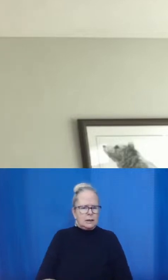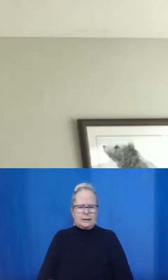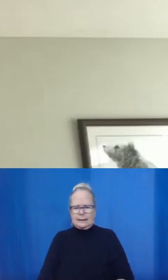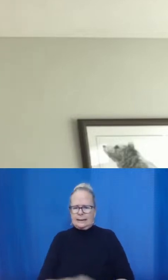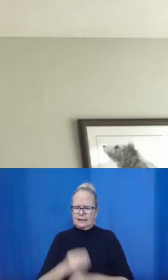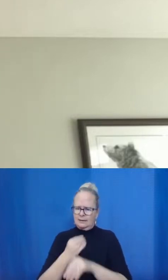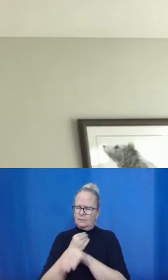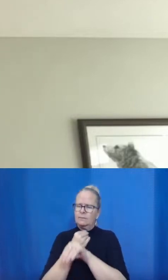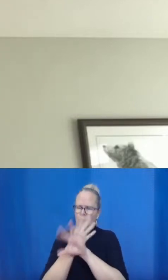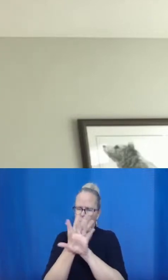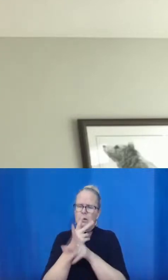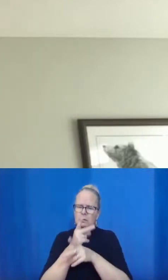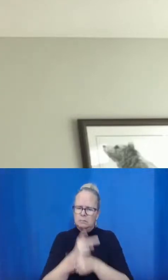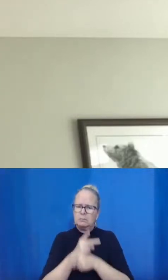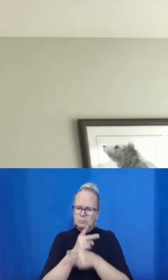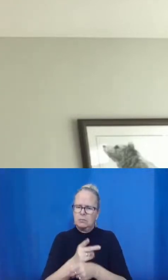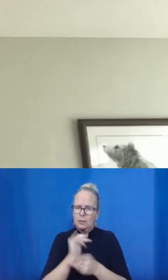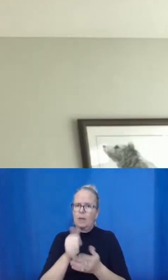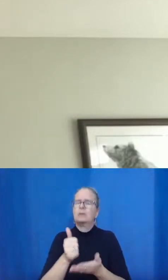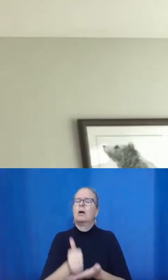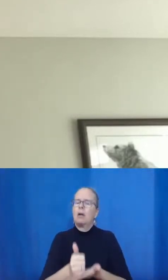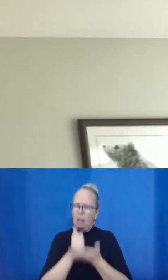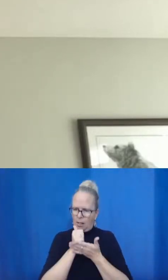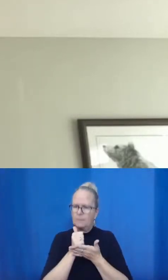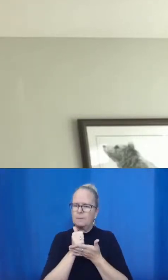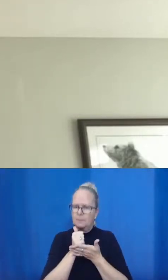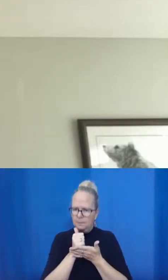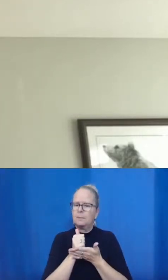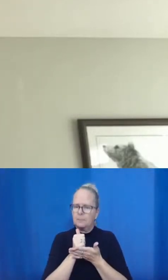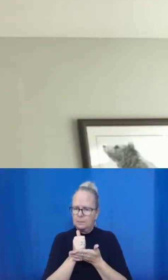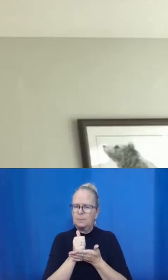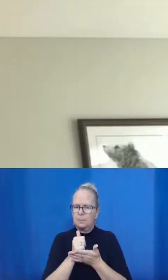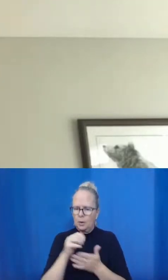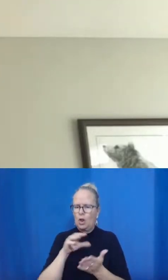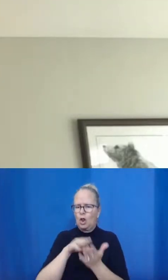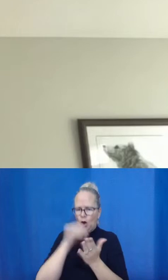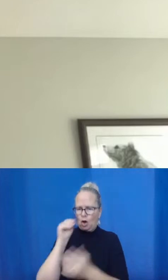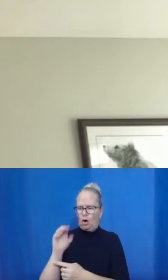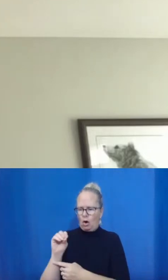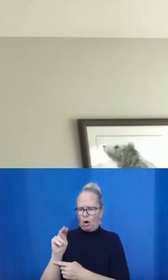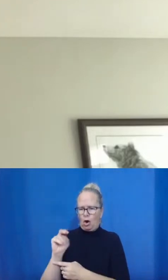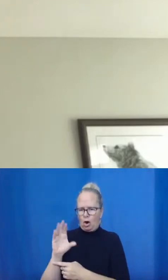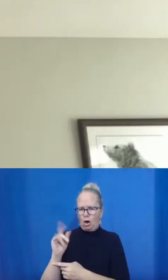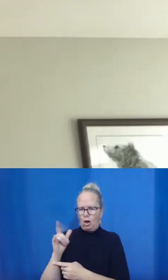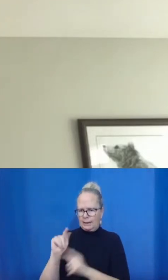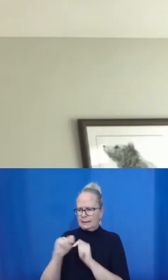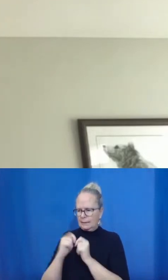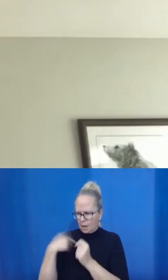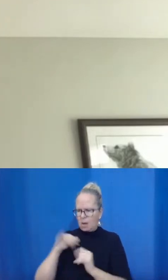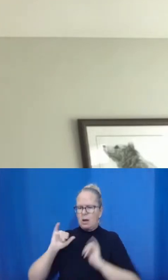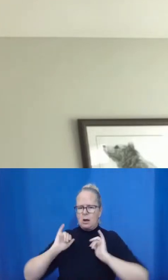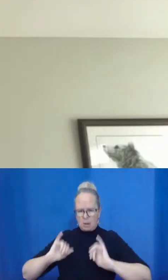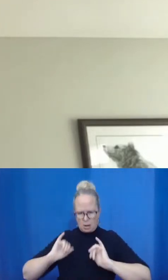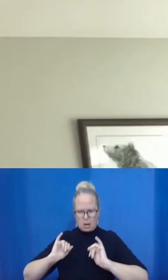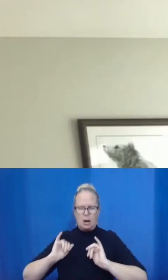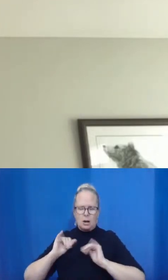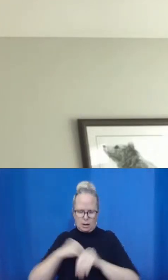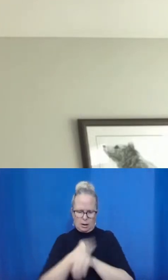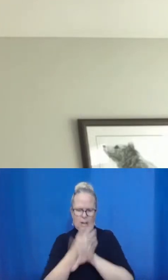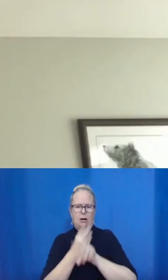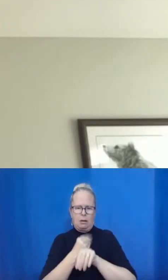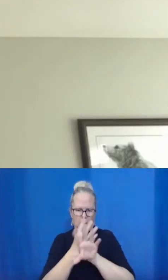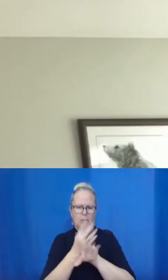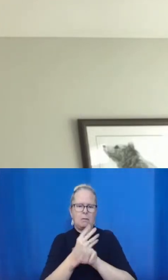parking fees at the hospital, less of a need to take time off work or arrange childcare. And probably one of the most important is reduced exposures to things